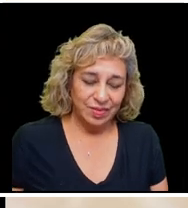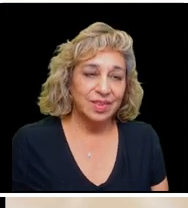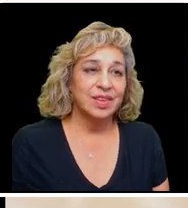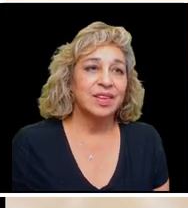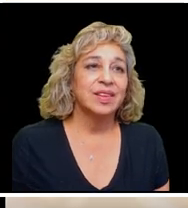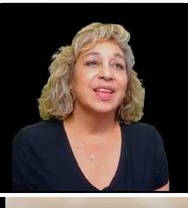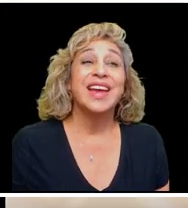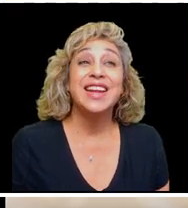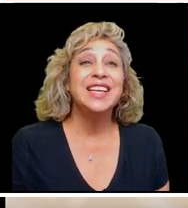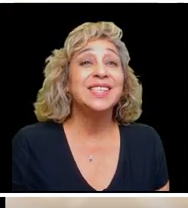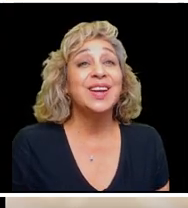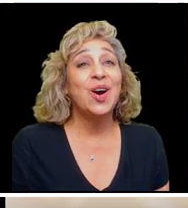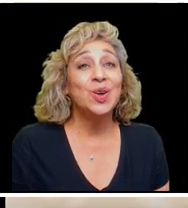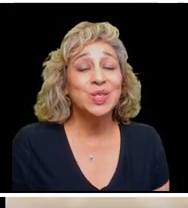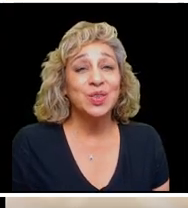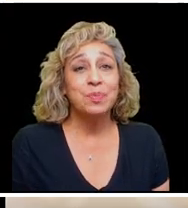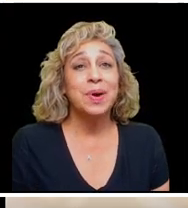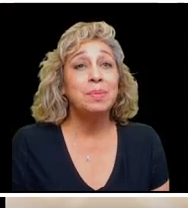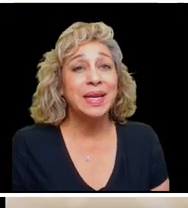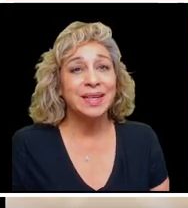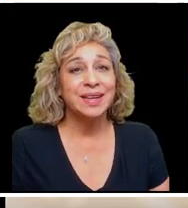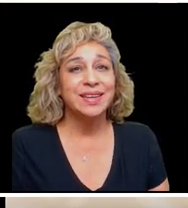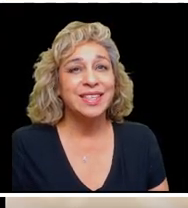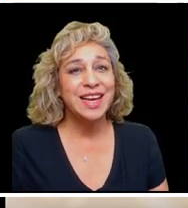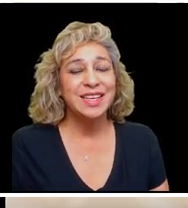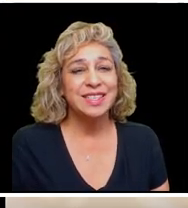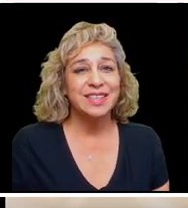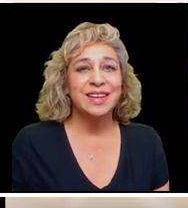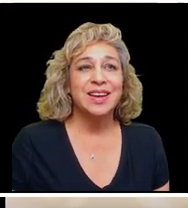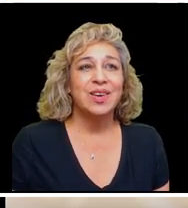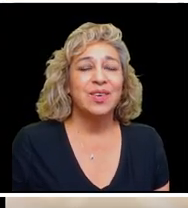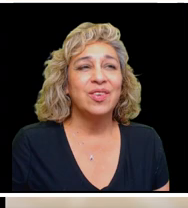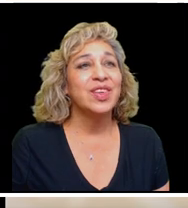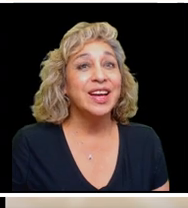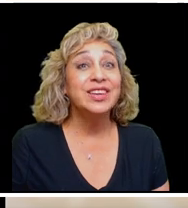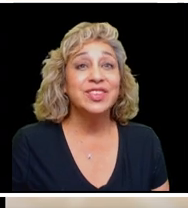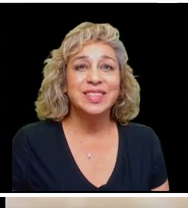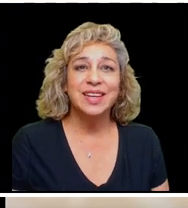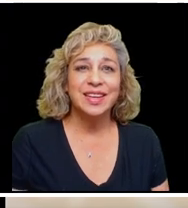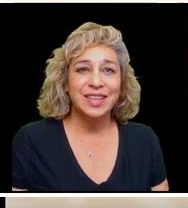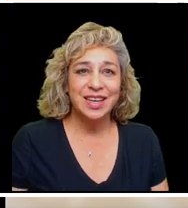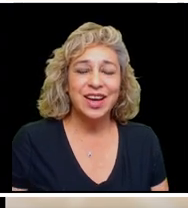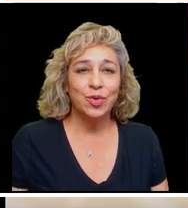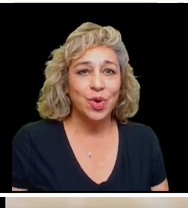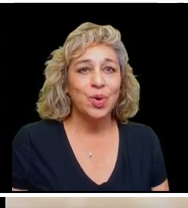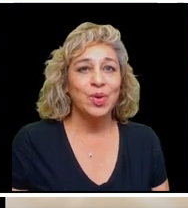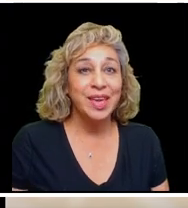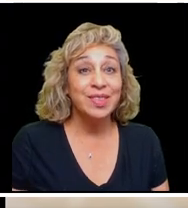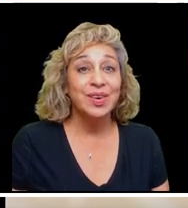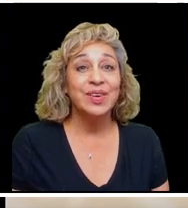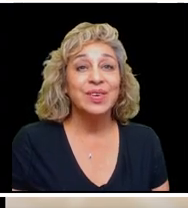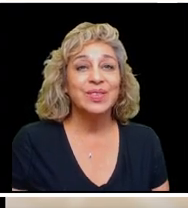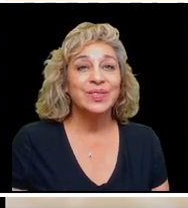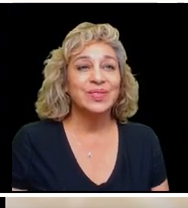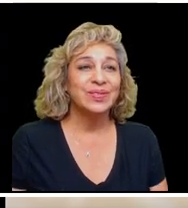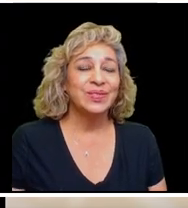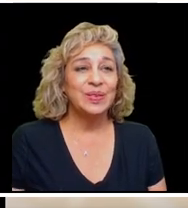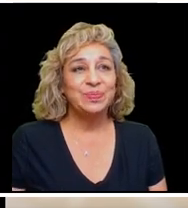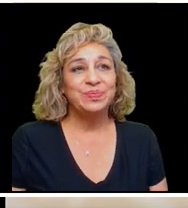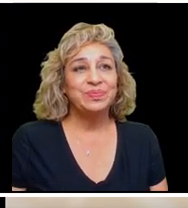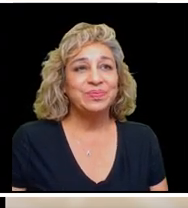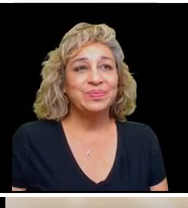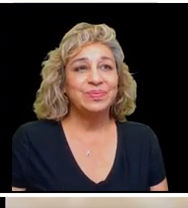and he said also the public debt or the country's debt did not grow either